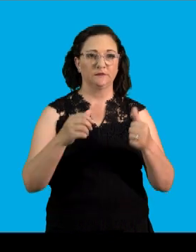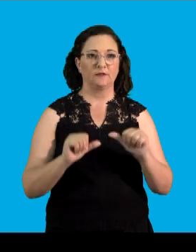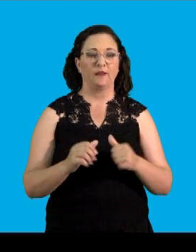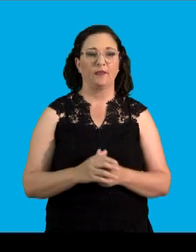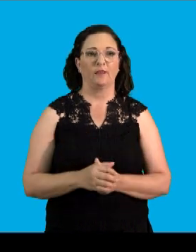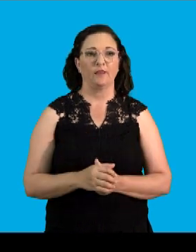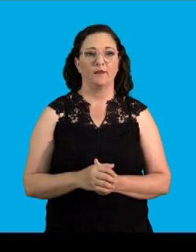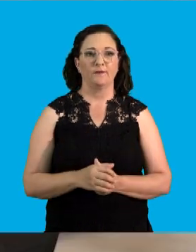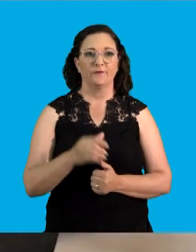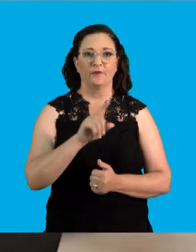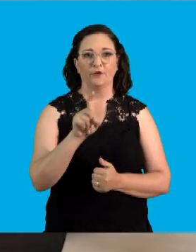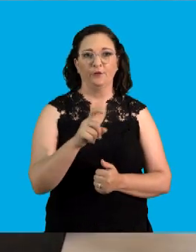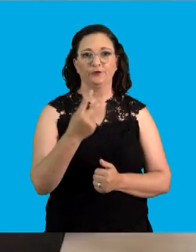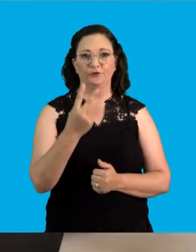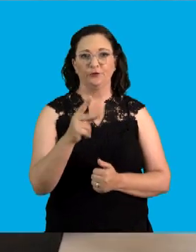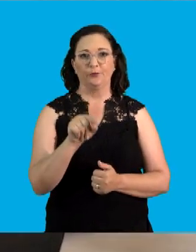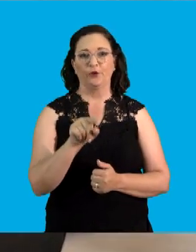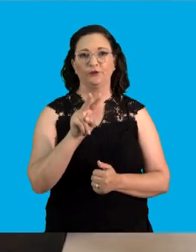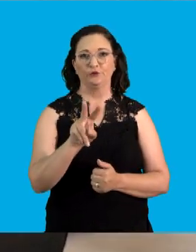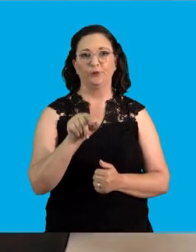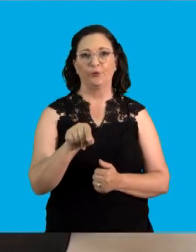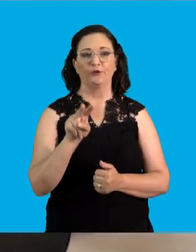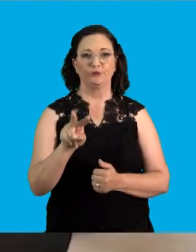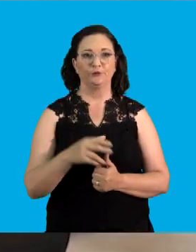we're moving on to question